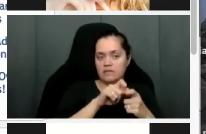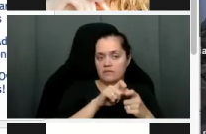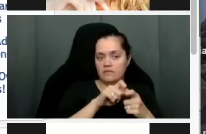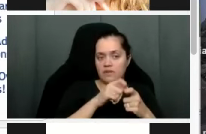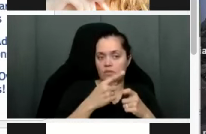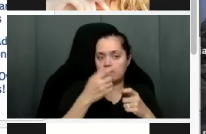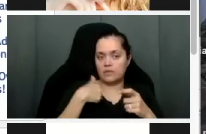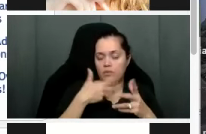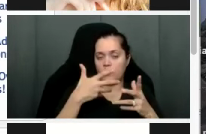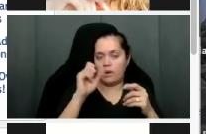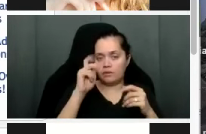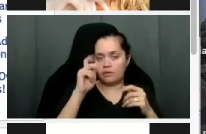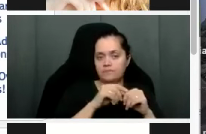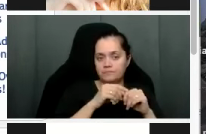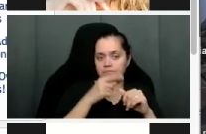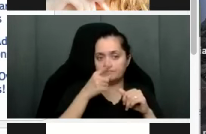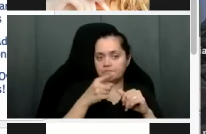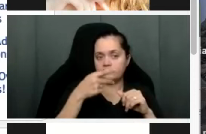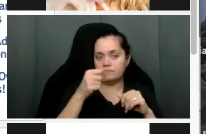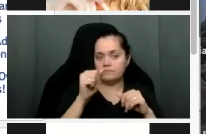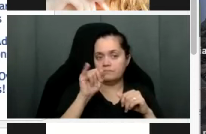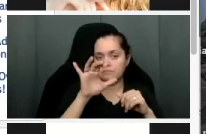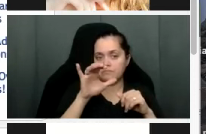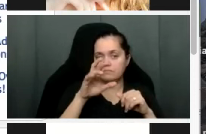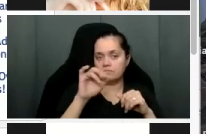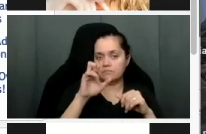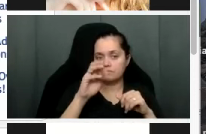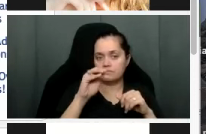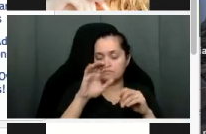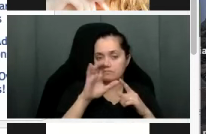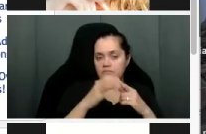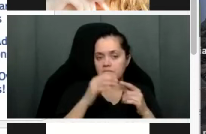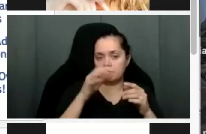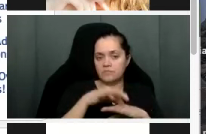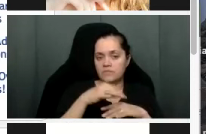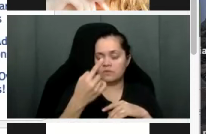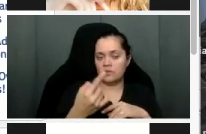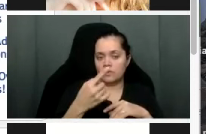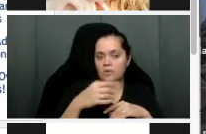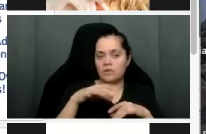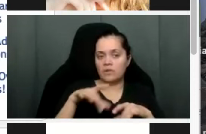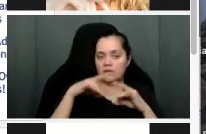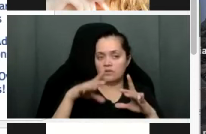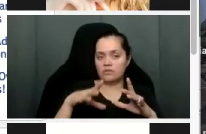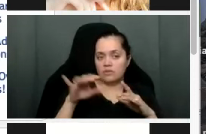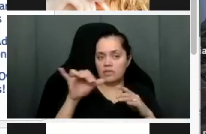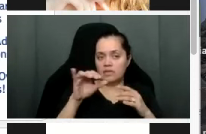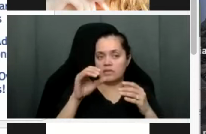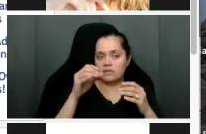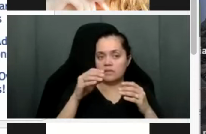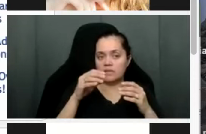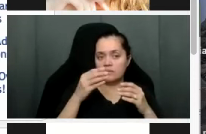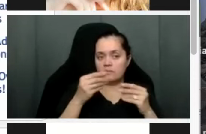that we want. So here's Pacific Realm Cultural Geography 1, Australia as a melting